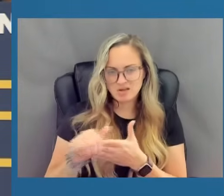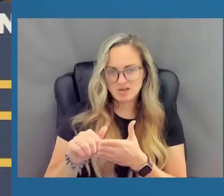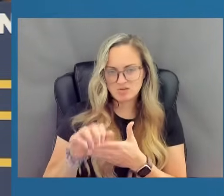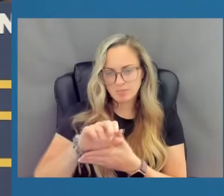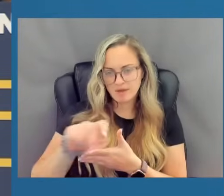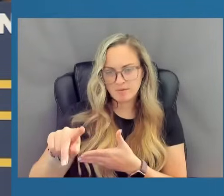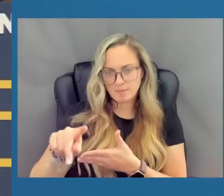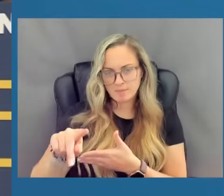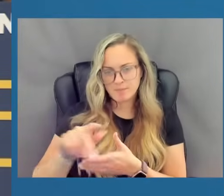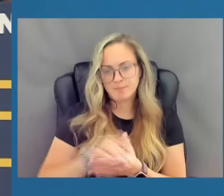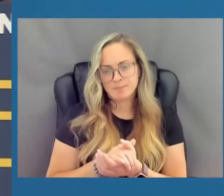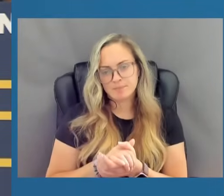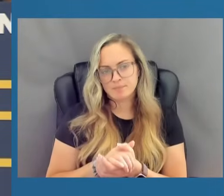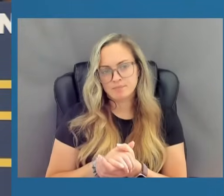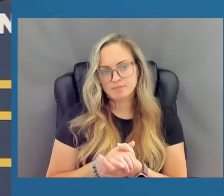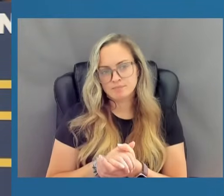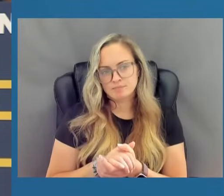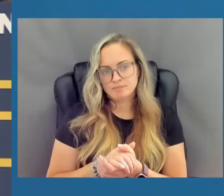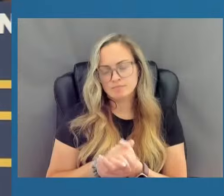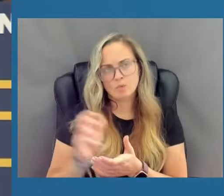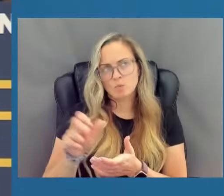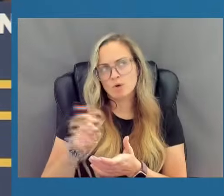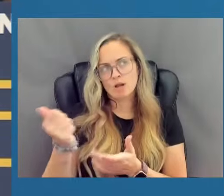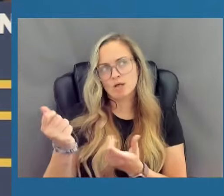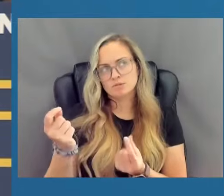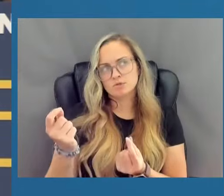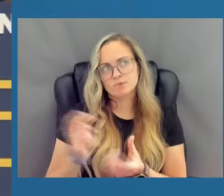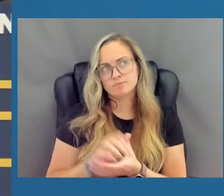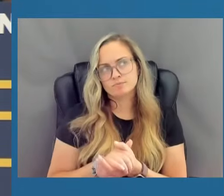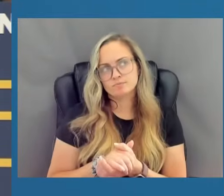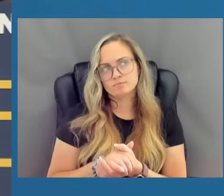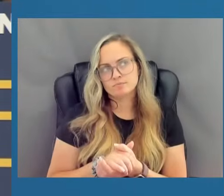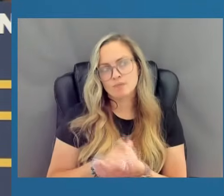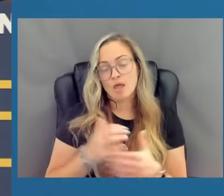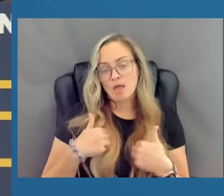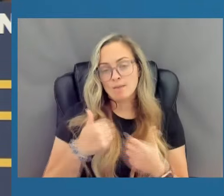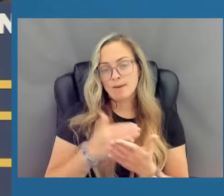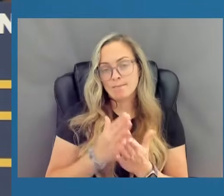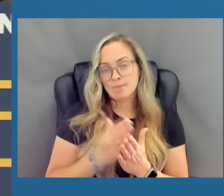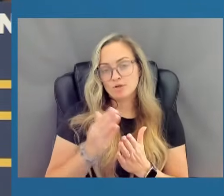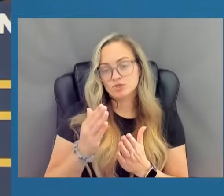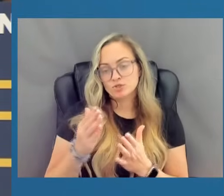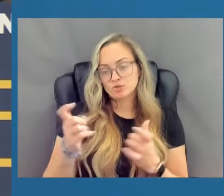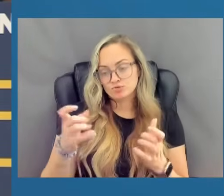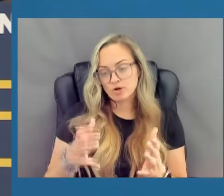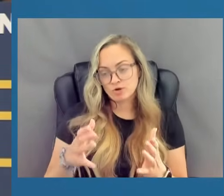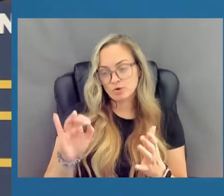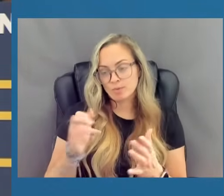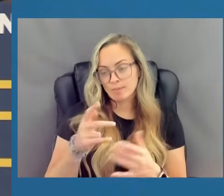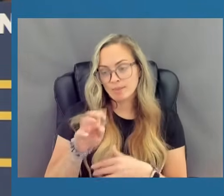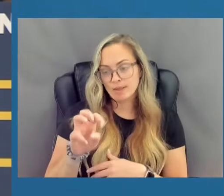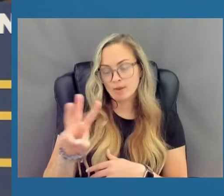pockets. What else can we do? And I have my budget director, Blake Washington. Blake,